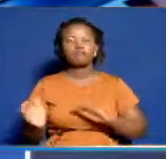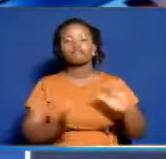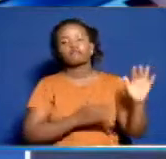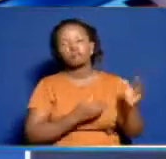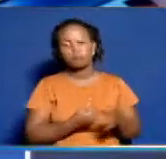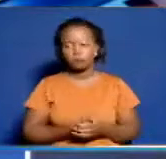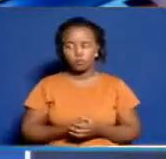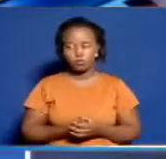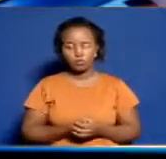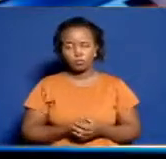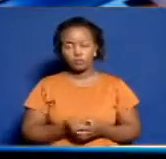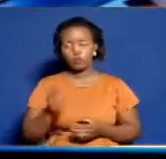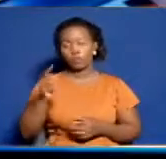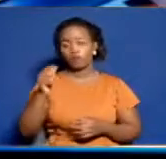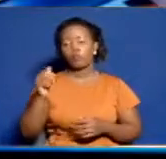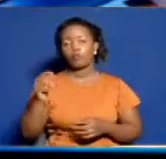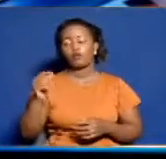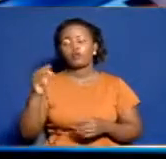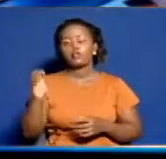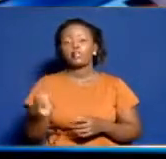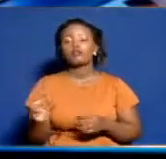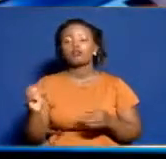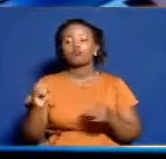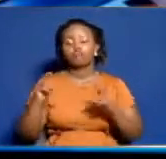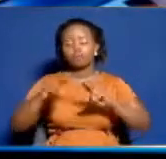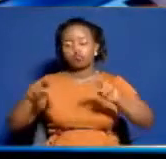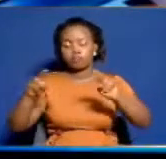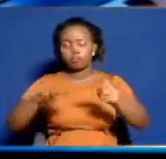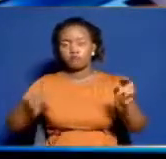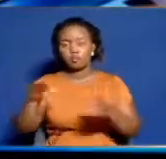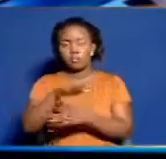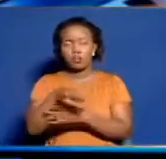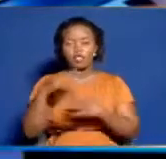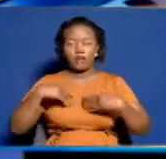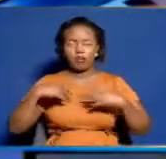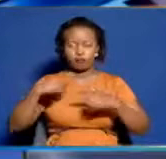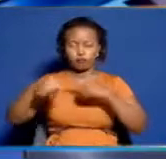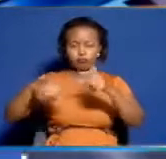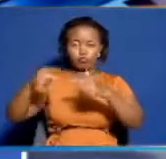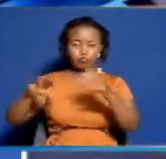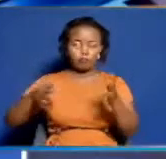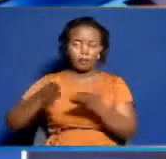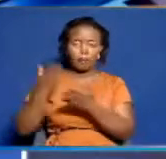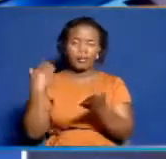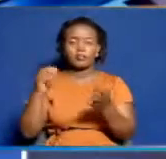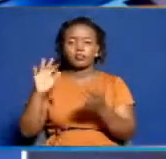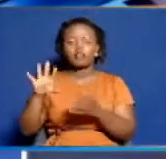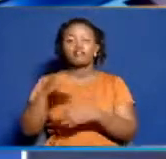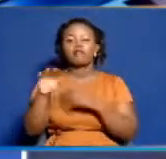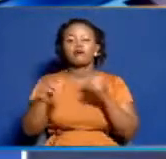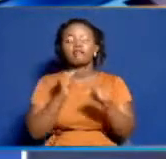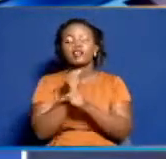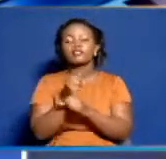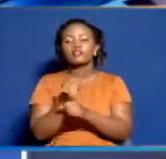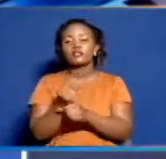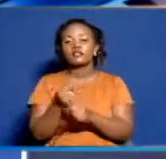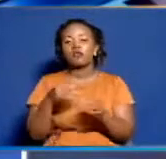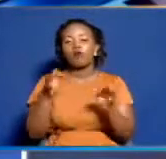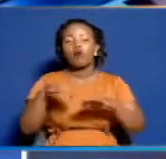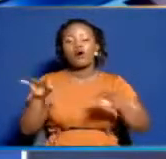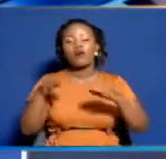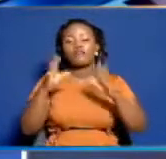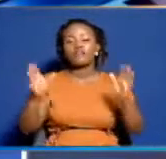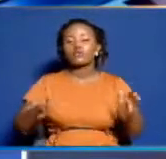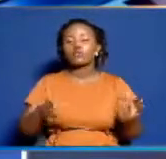Hatching along the shores of the Malindi Marine Park have increased in the last 5 years. Marine officials attribute the increase to